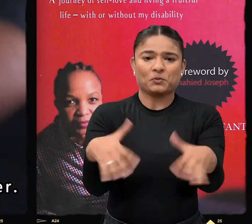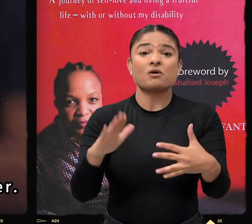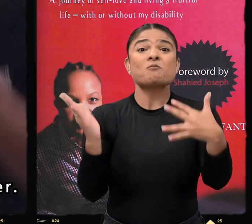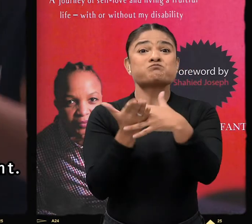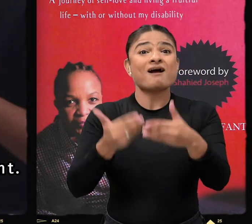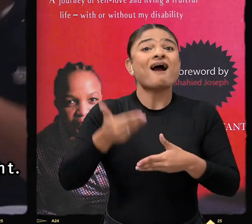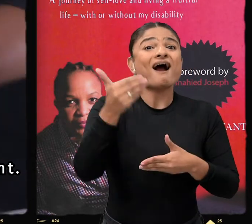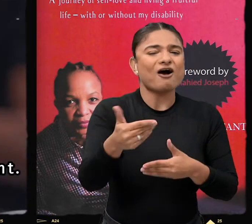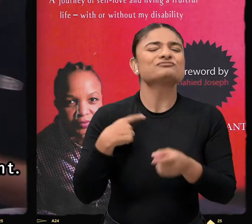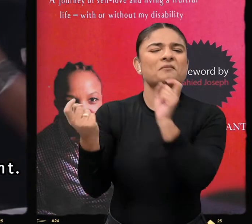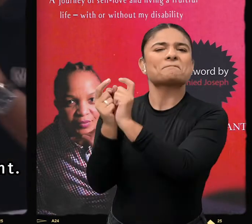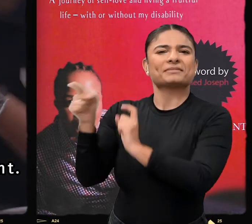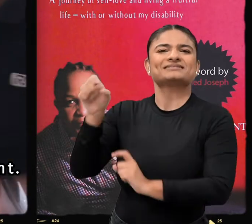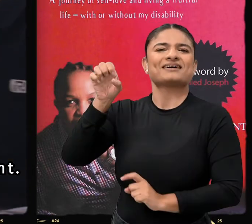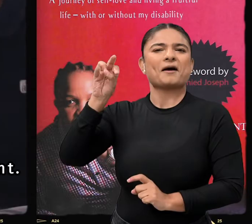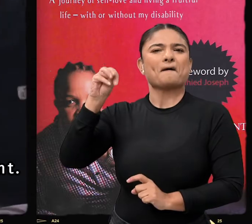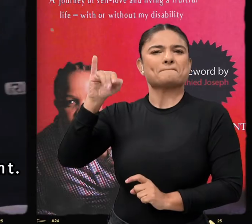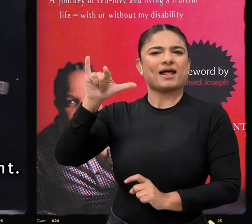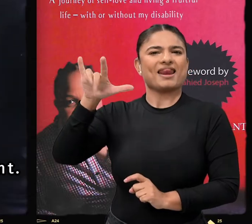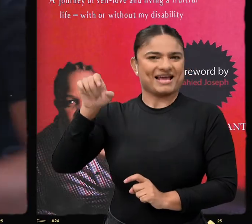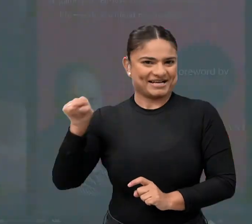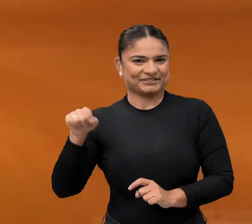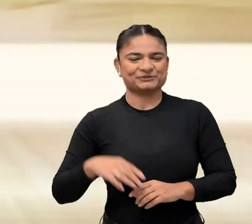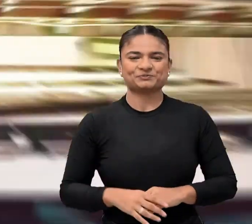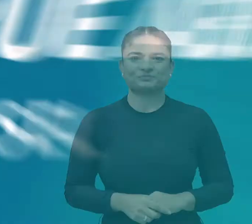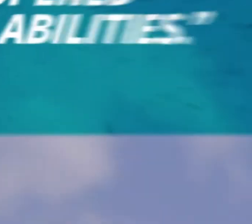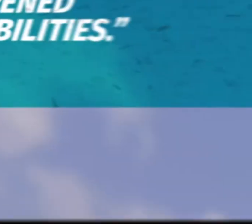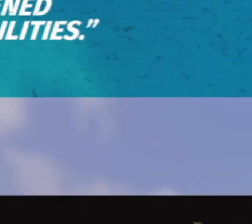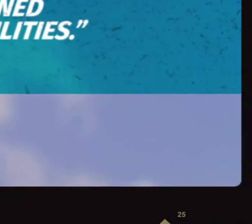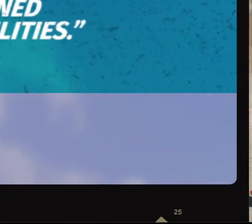vir haar gehad. Ons besoek Emilie Olifant net hierna.